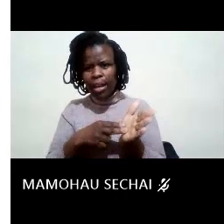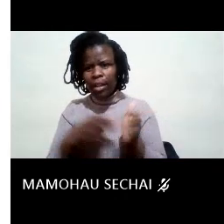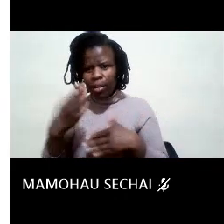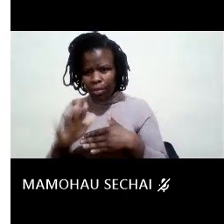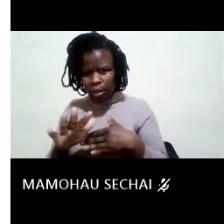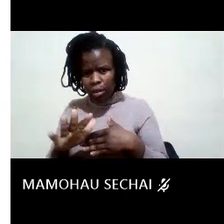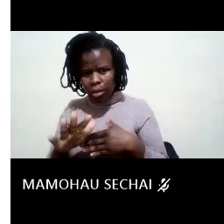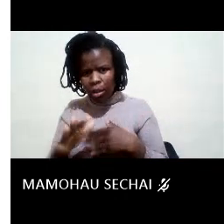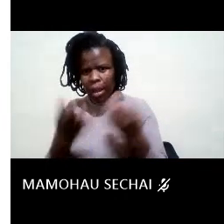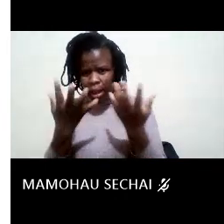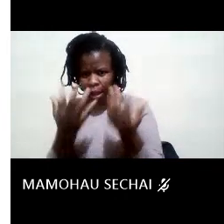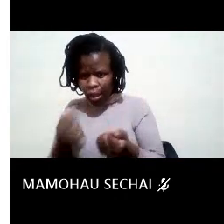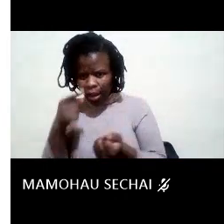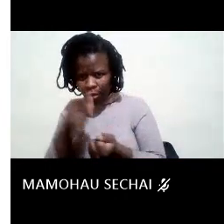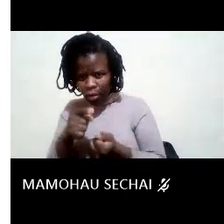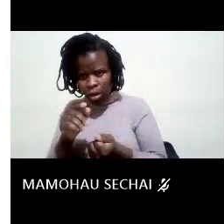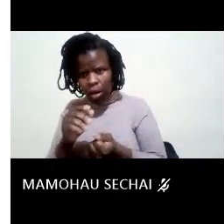you? And